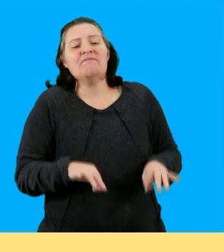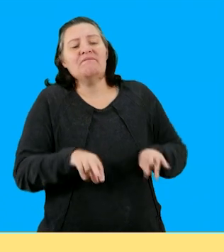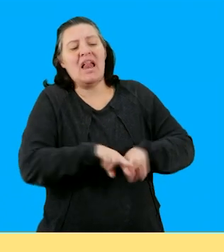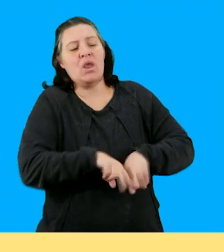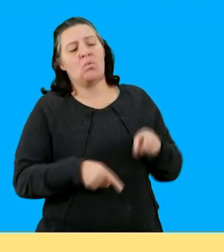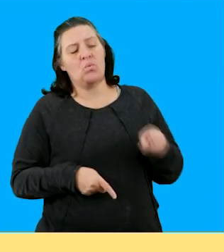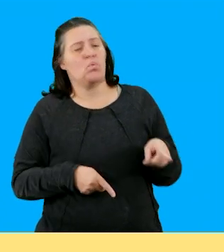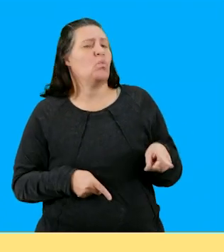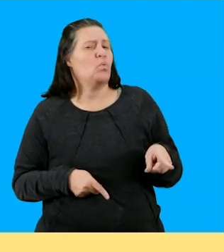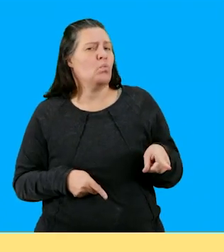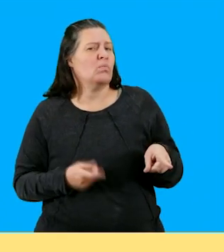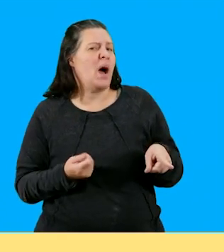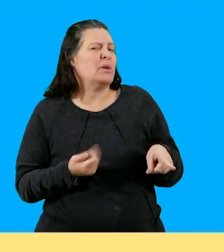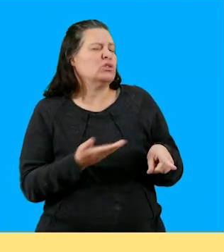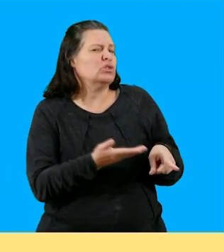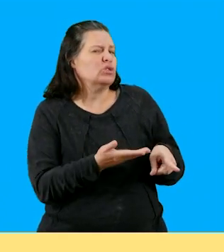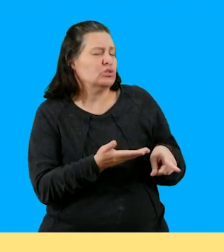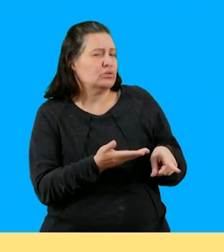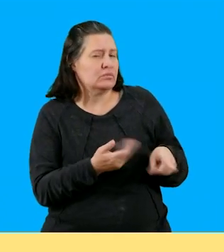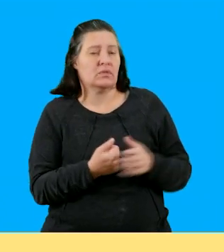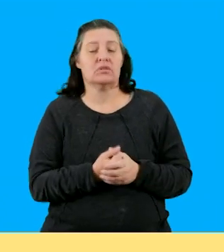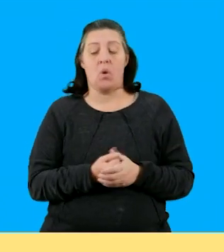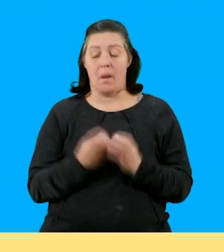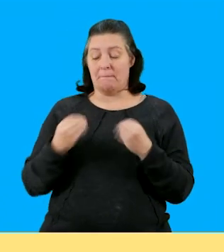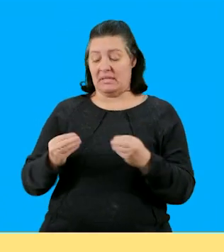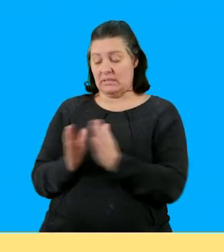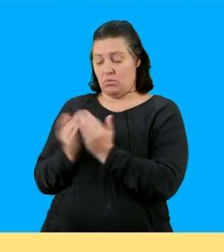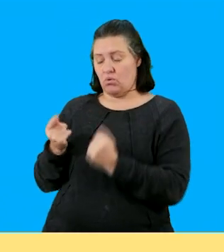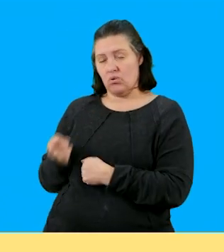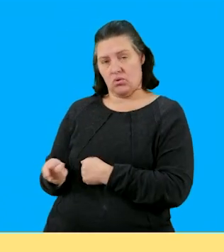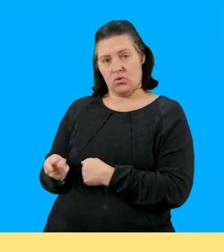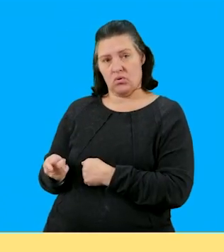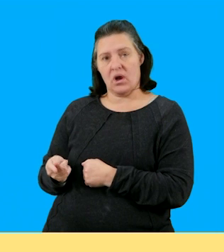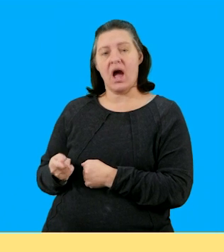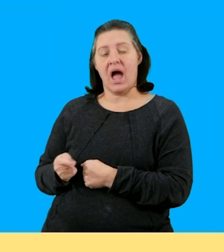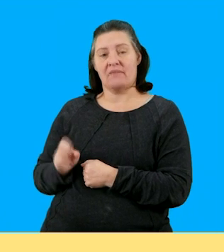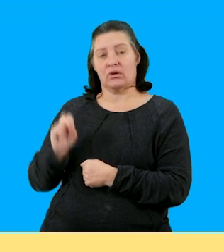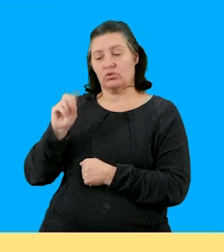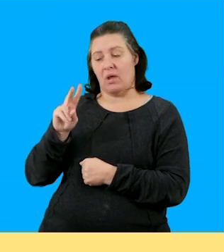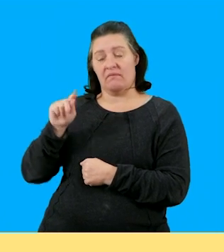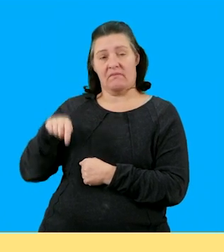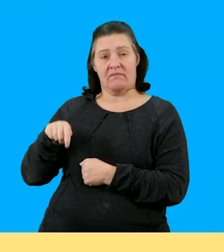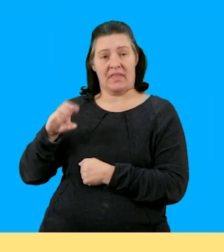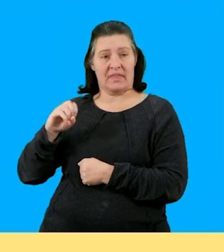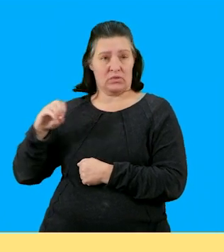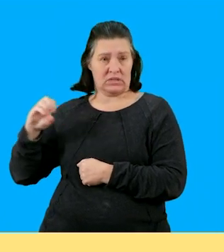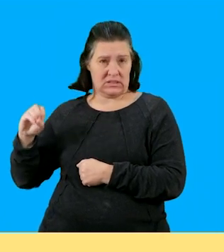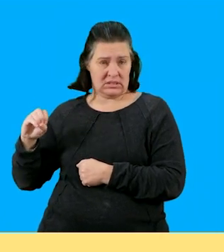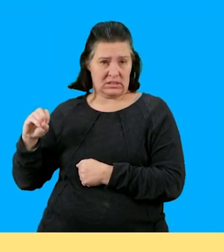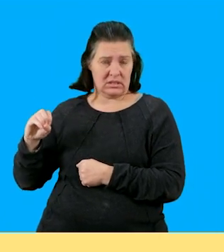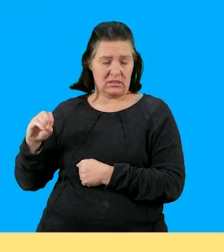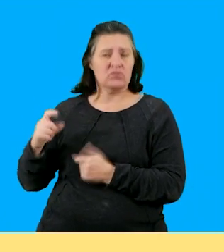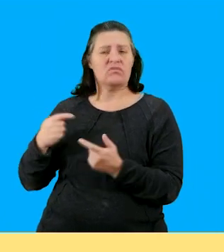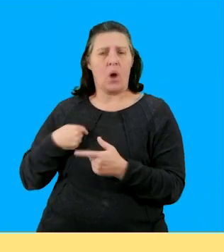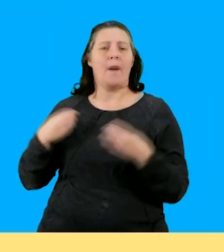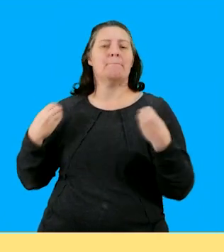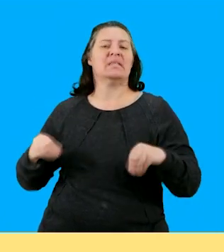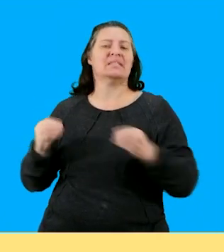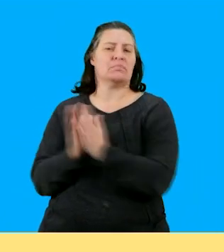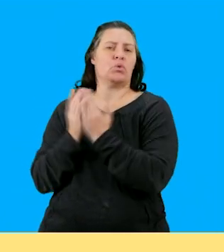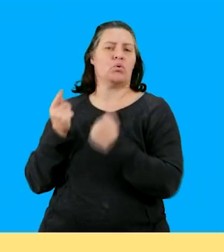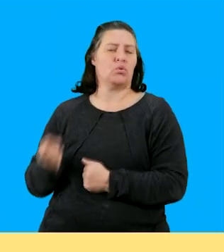controlling its trading stock? Here are today's lesson objectives. Firstly, we are going to